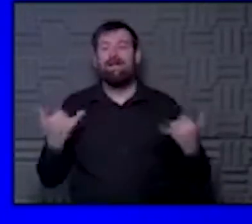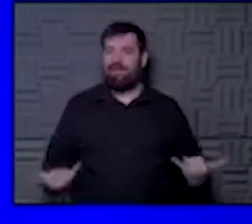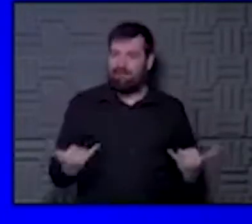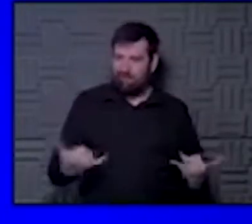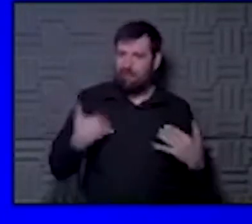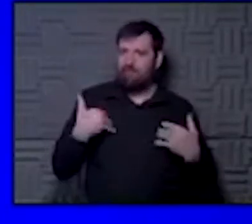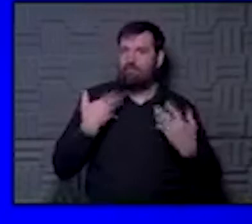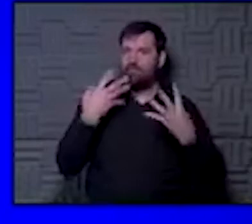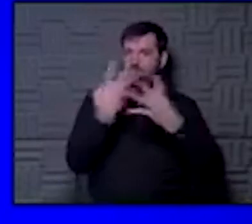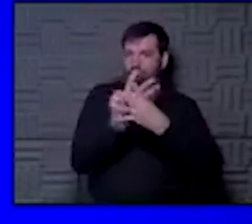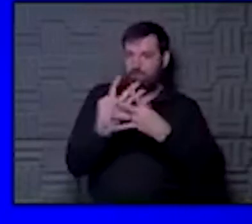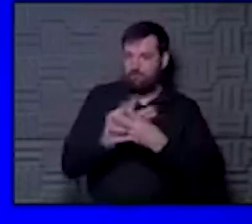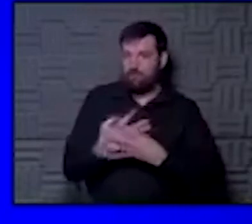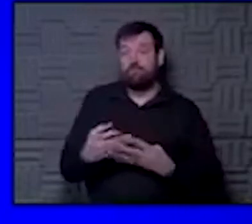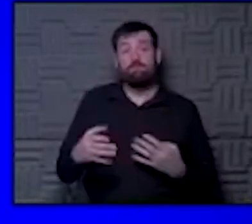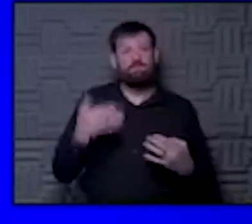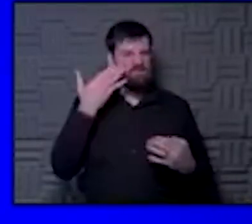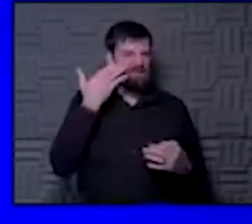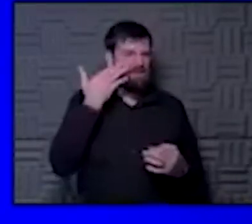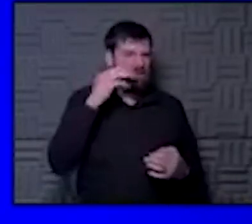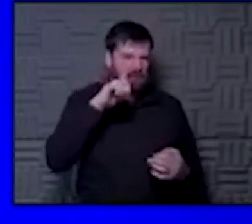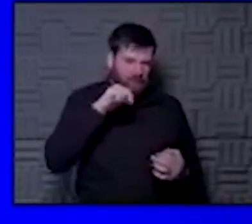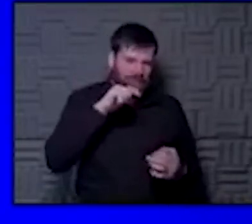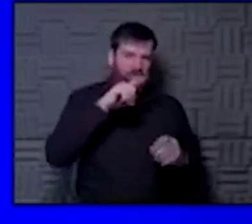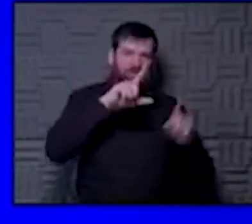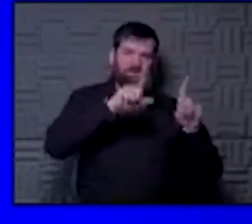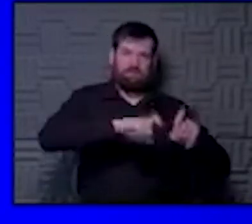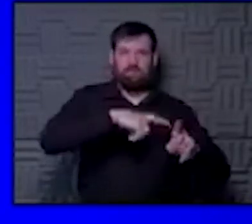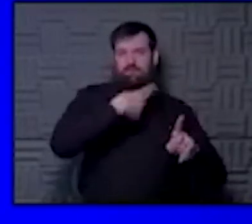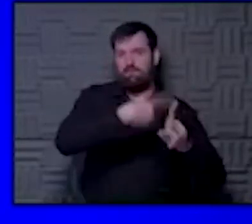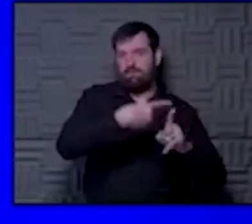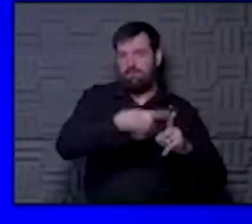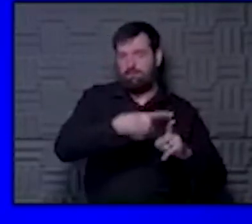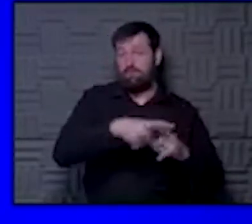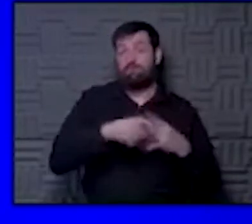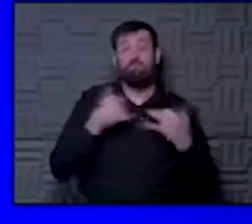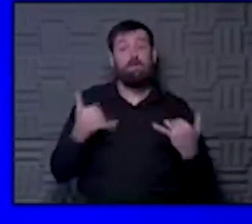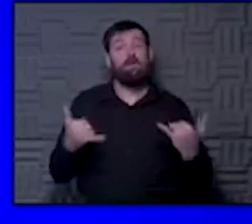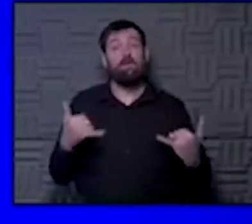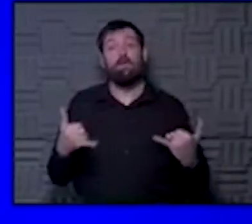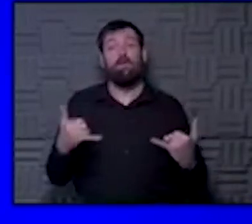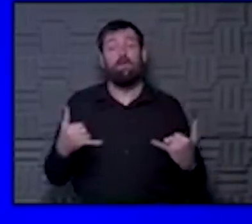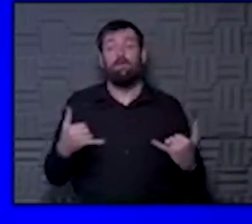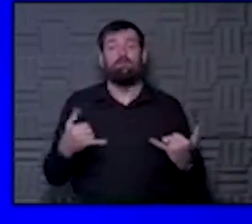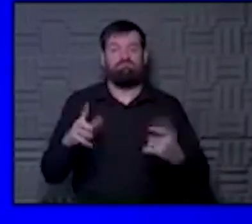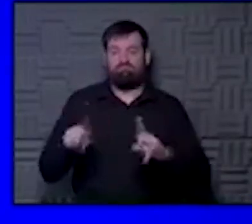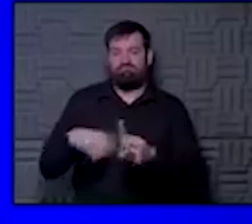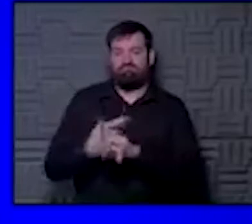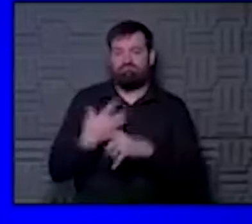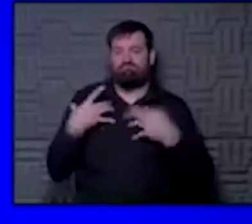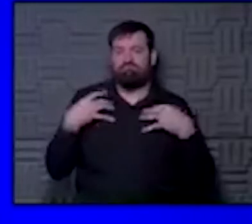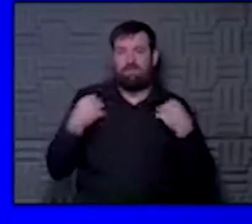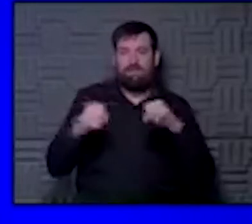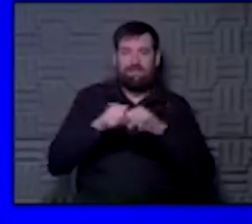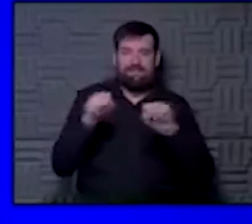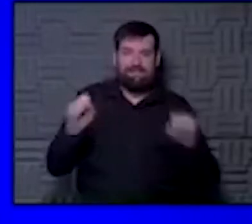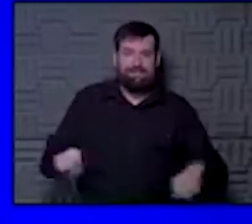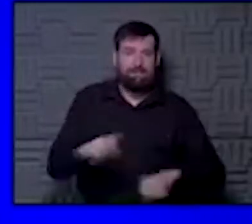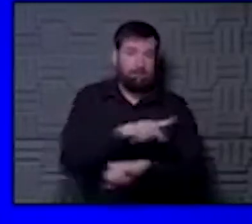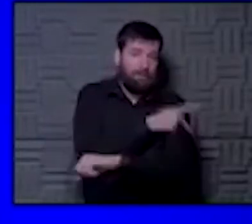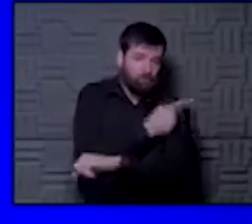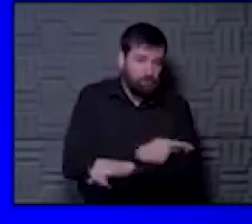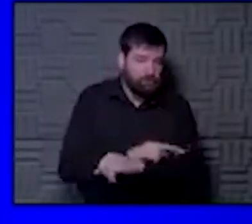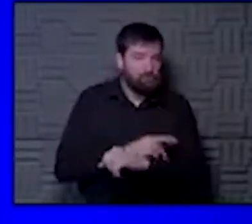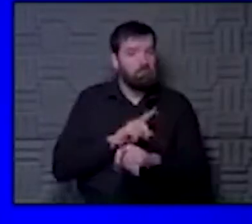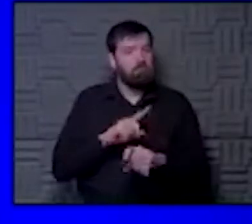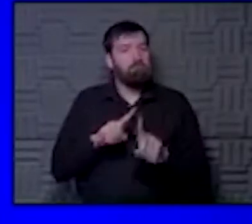so we know who is testing positive. We do understand right now it's only for the health system patients, but we are looking to expand